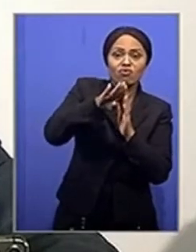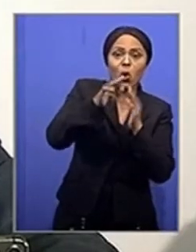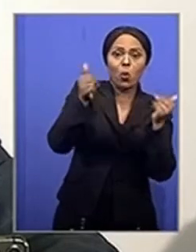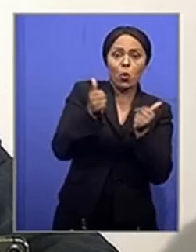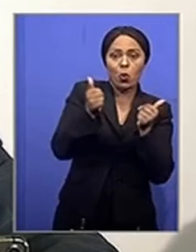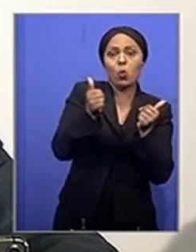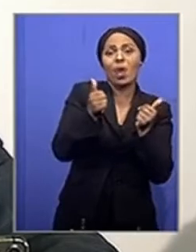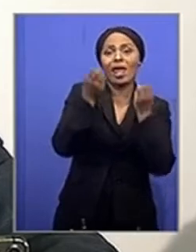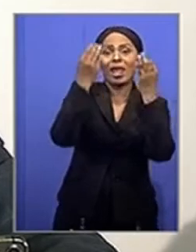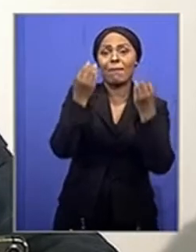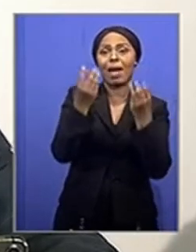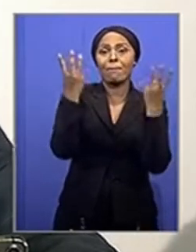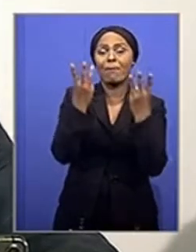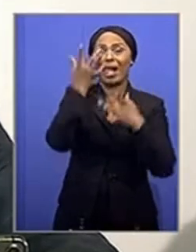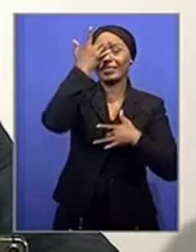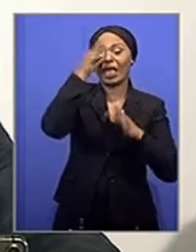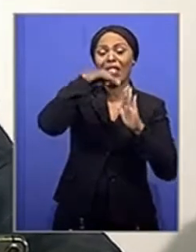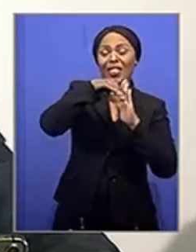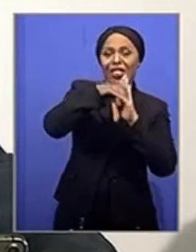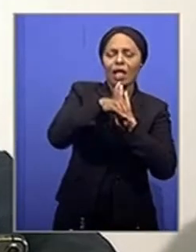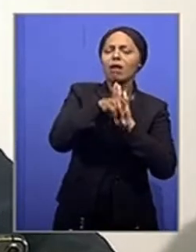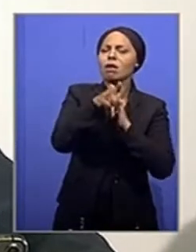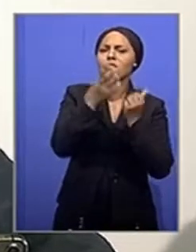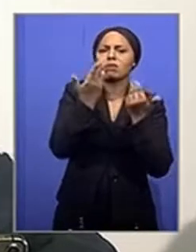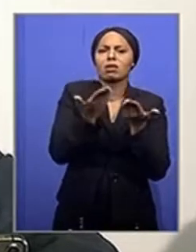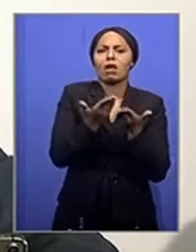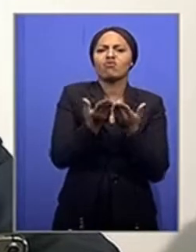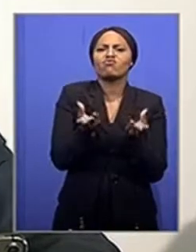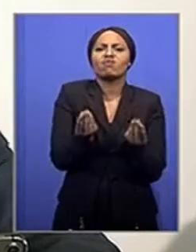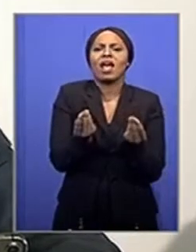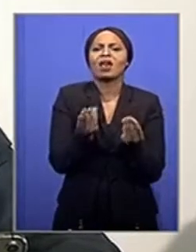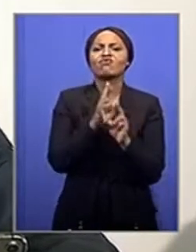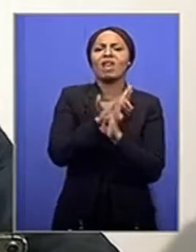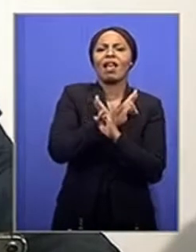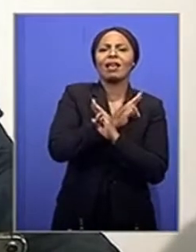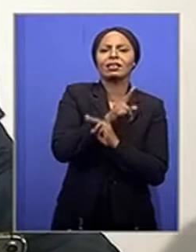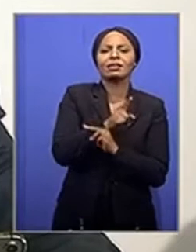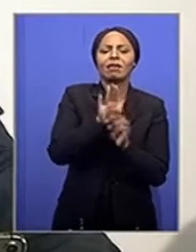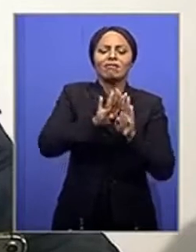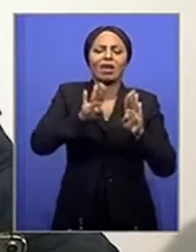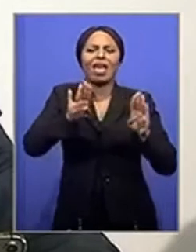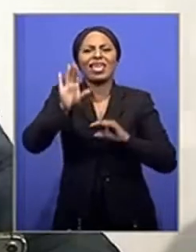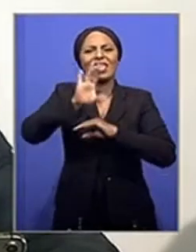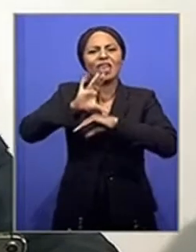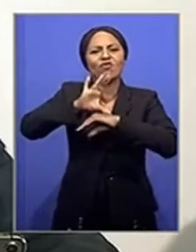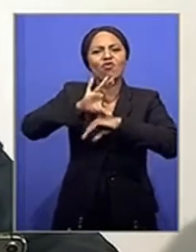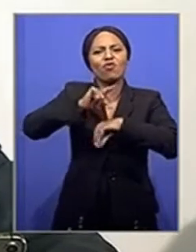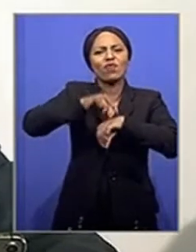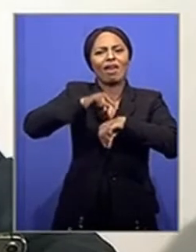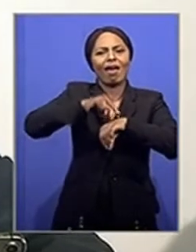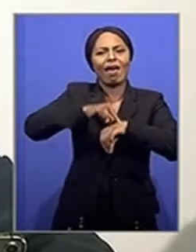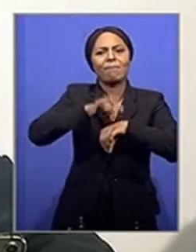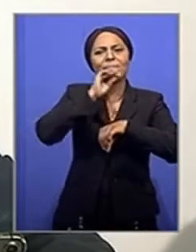more relaxation. Instead of 11 o'clock curfew, we might then go to midnight, and we might get even